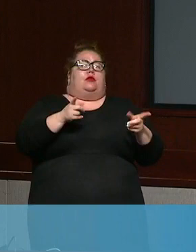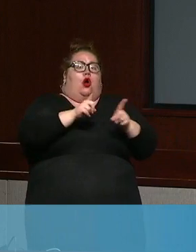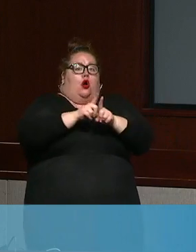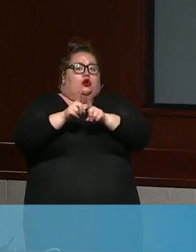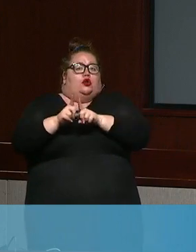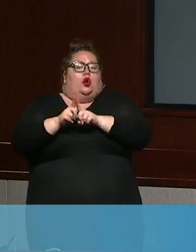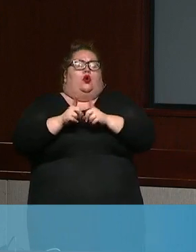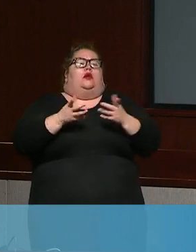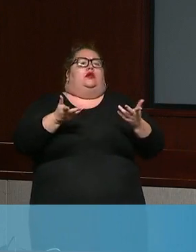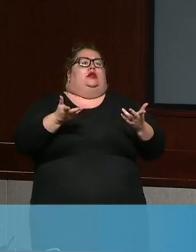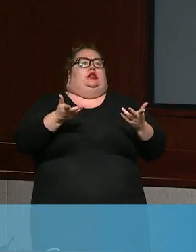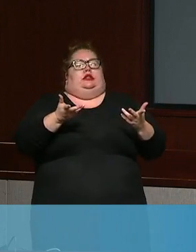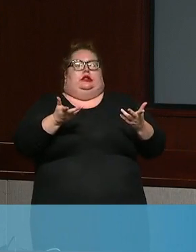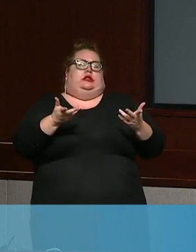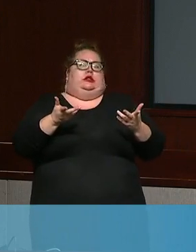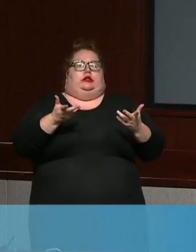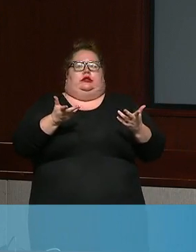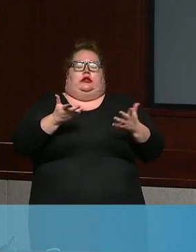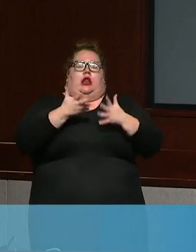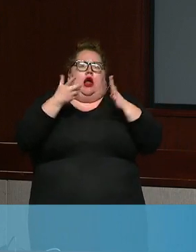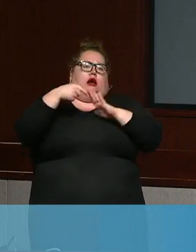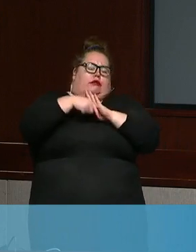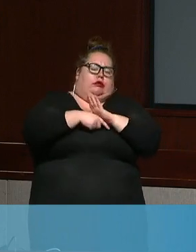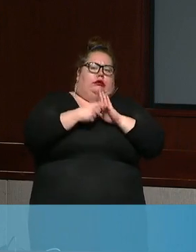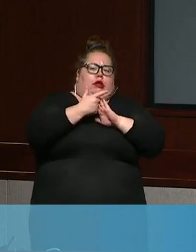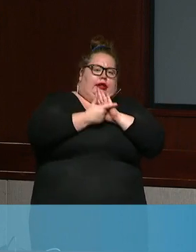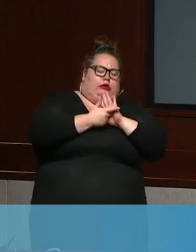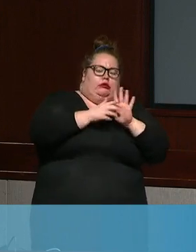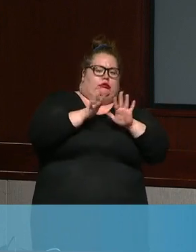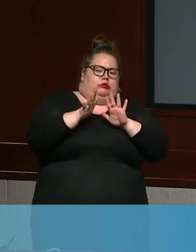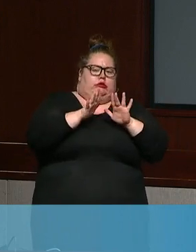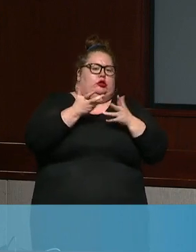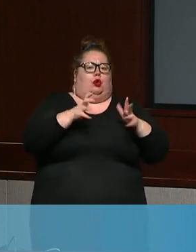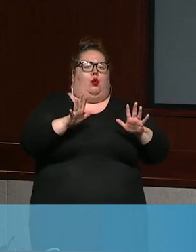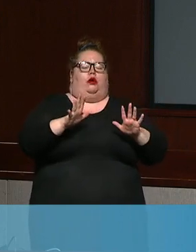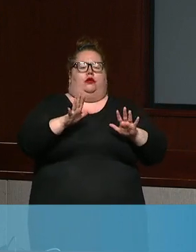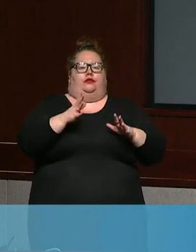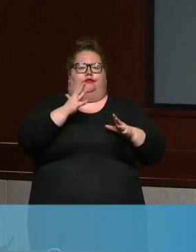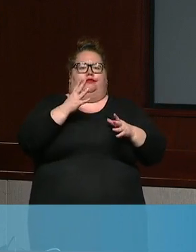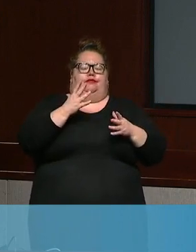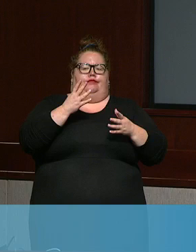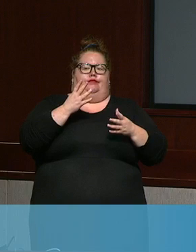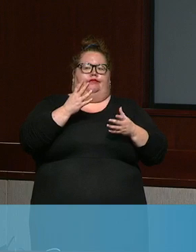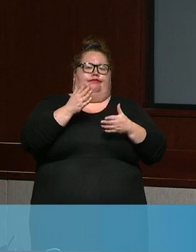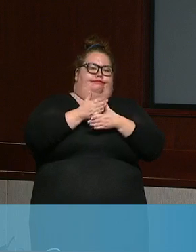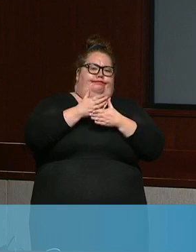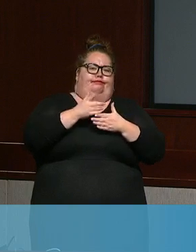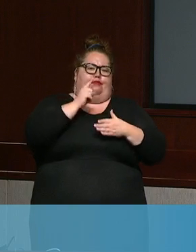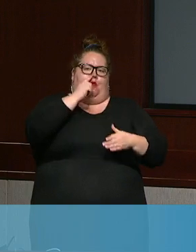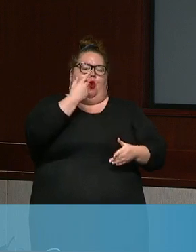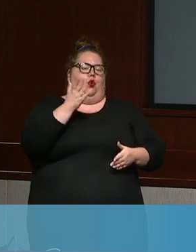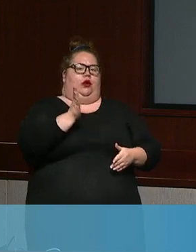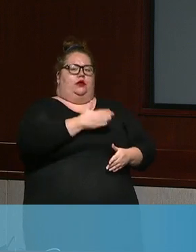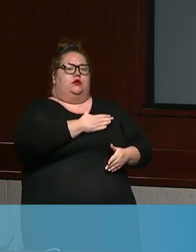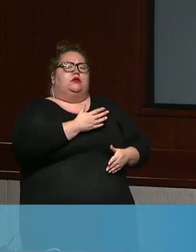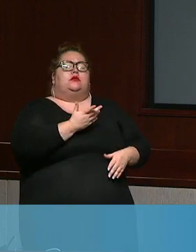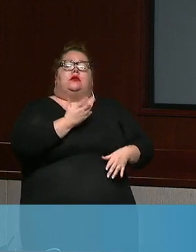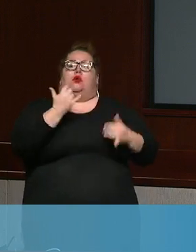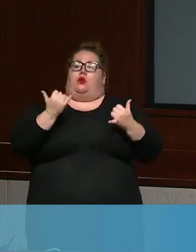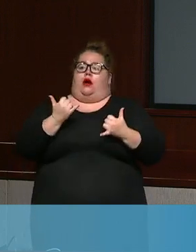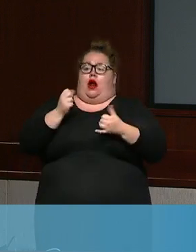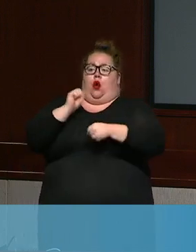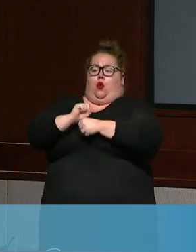legal stuff that's really quite boring. I don't want to bore anybody with that, but we are working on a plan